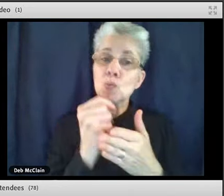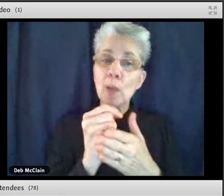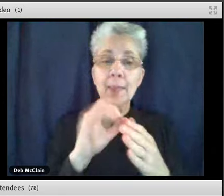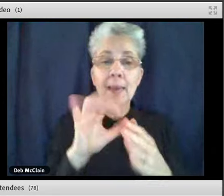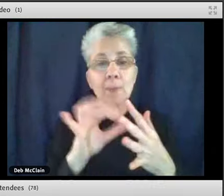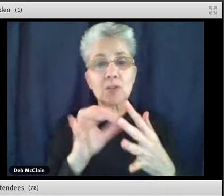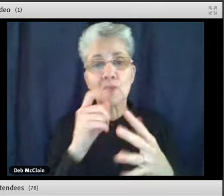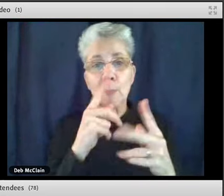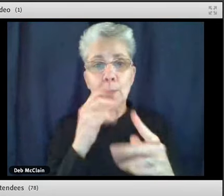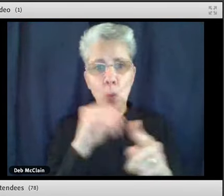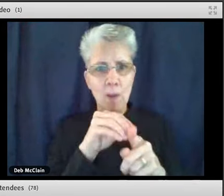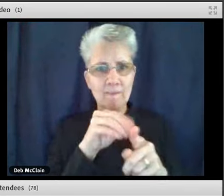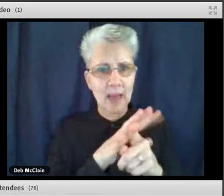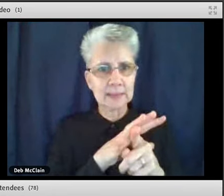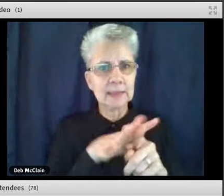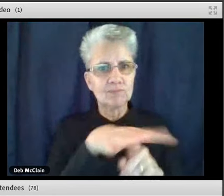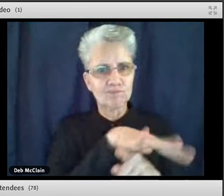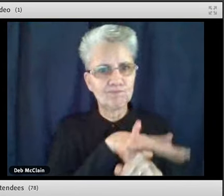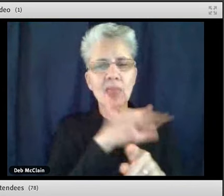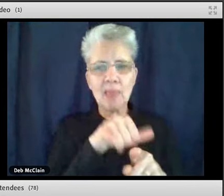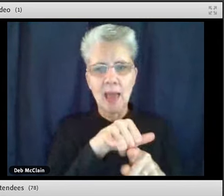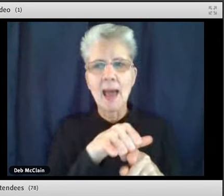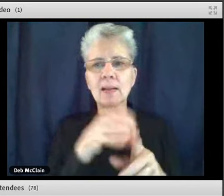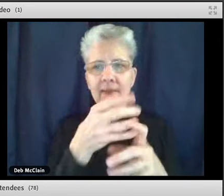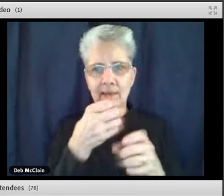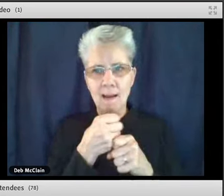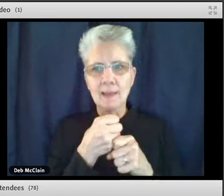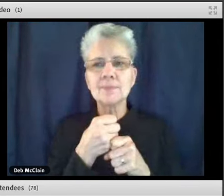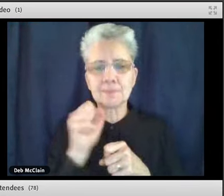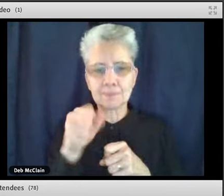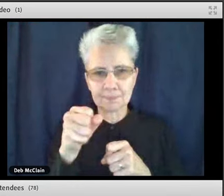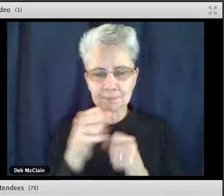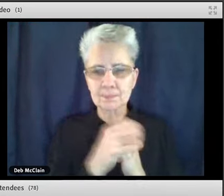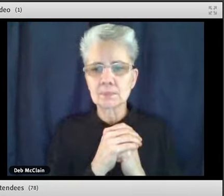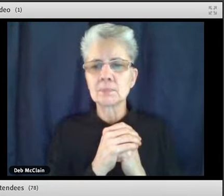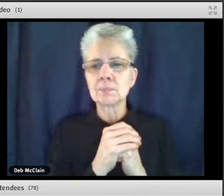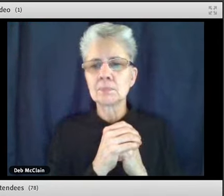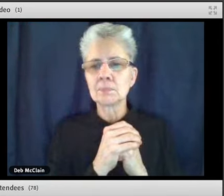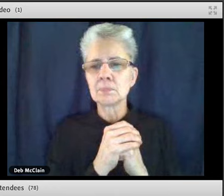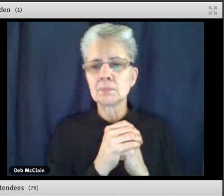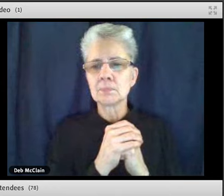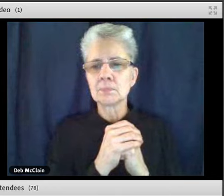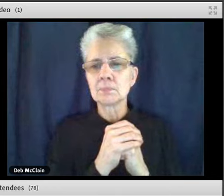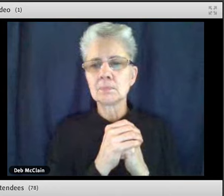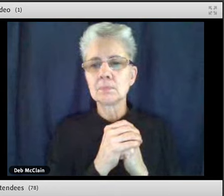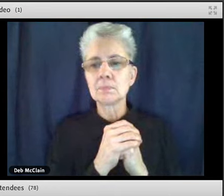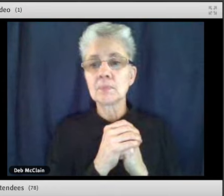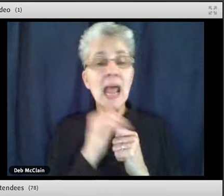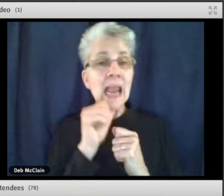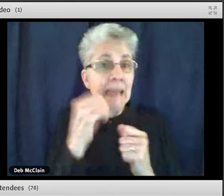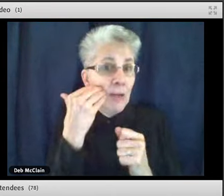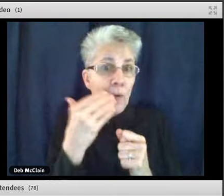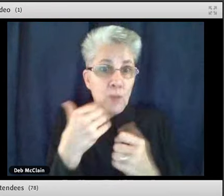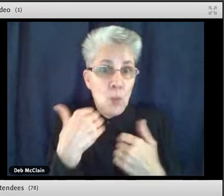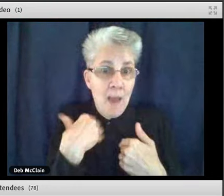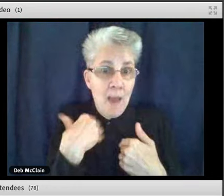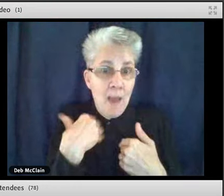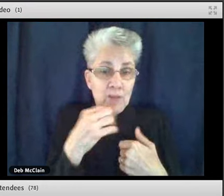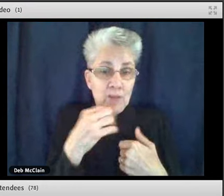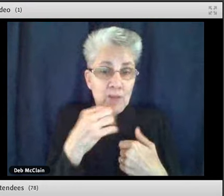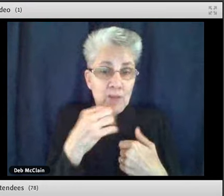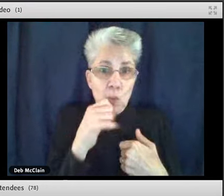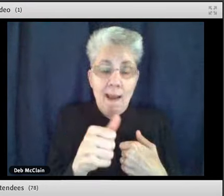John Candy from Vacation, um, National, sorry, yeah, Vacation. And it's that, the world